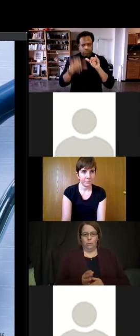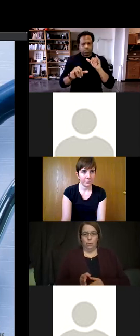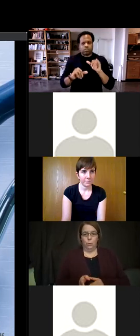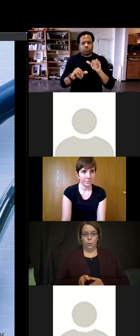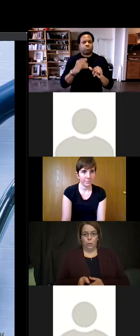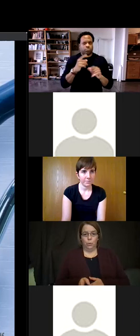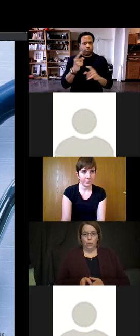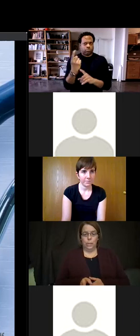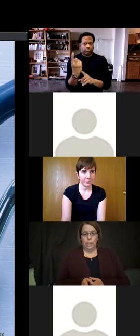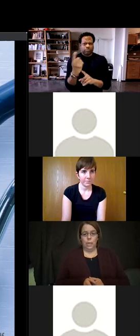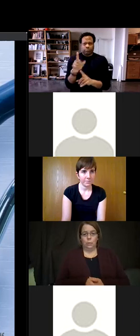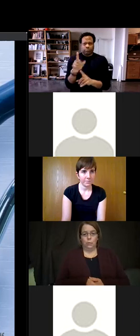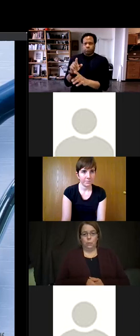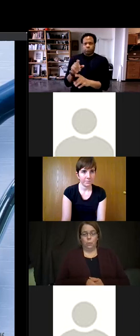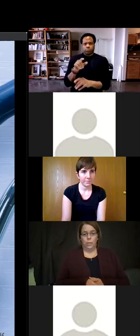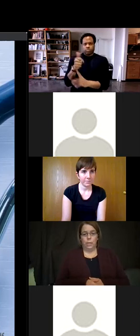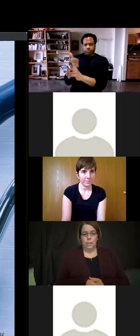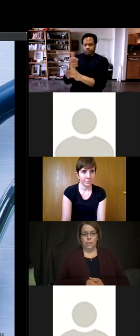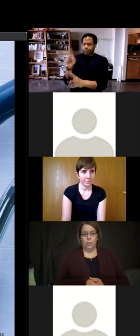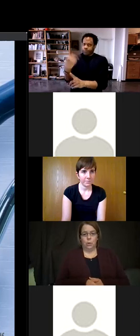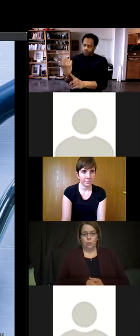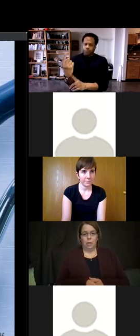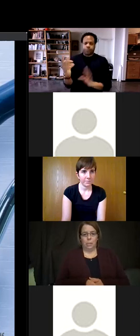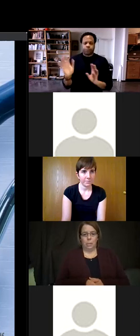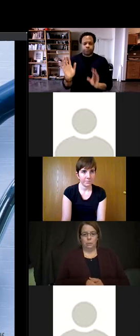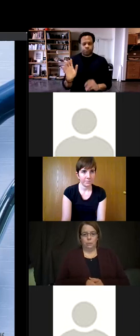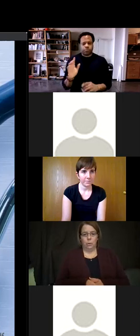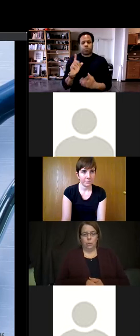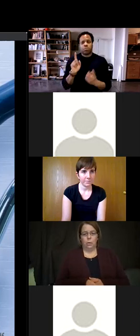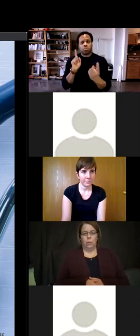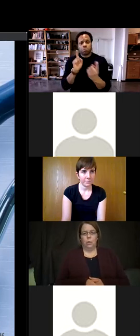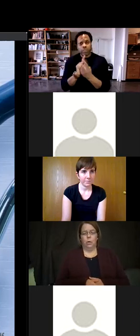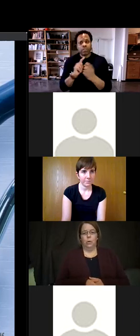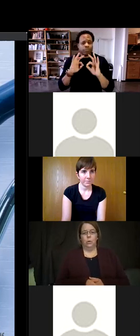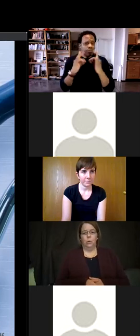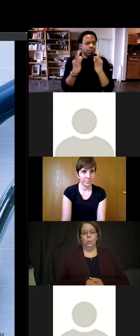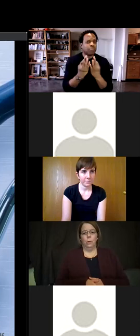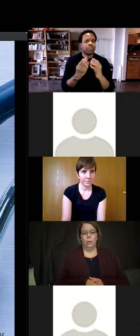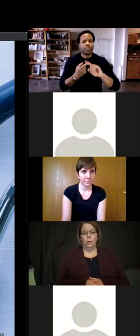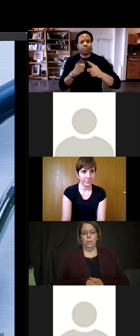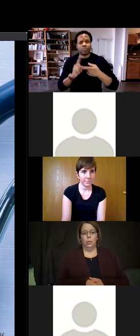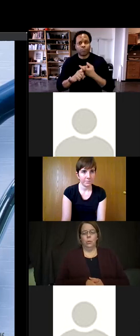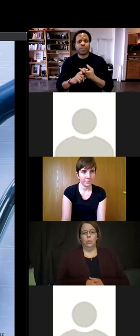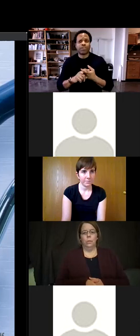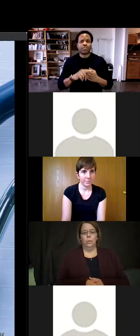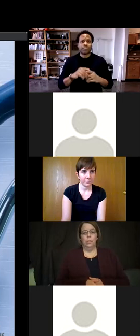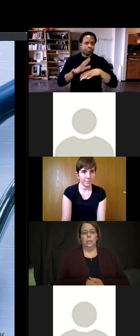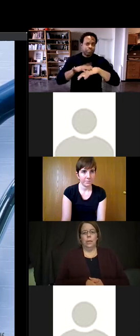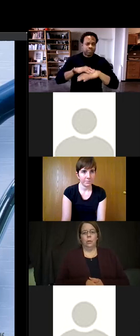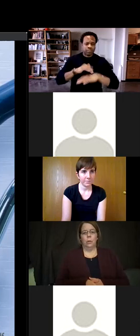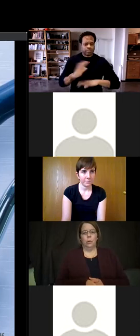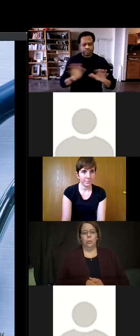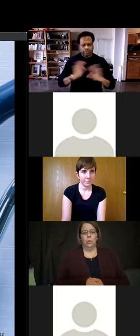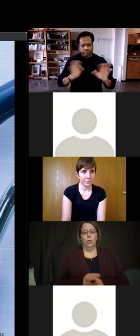So if you yourself were tested COVID positive, you need to